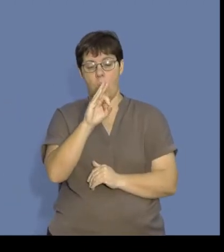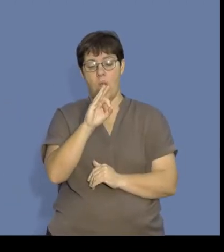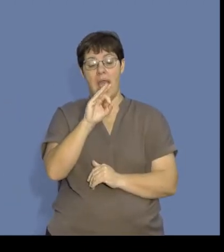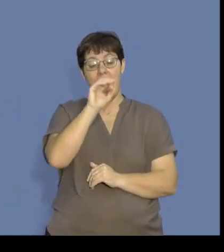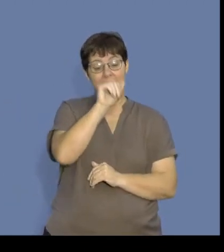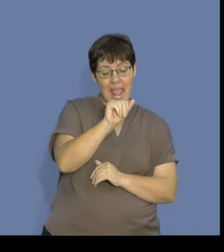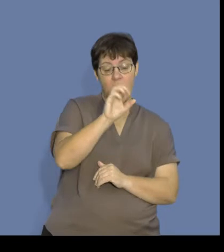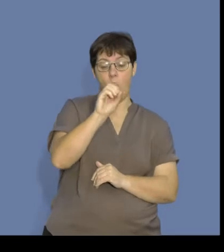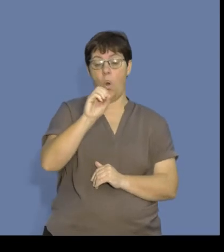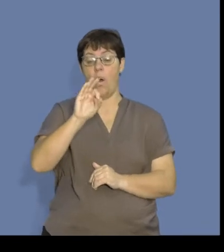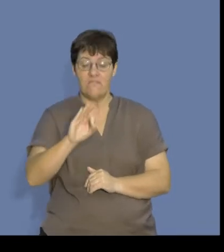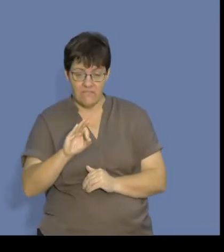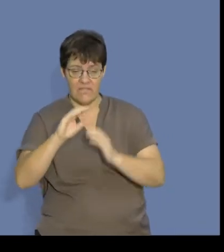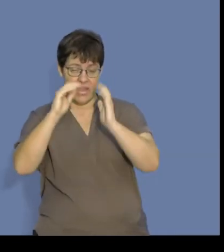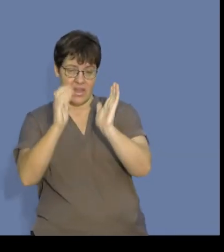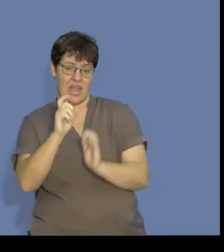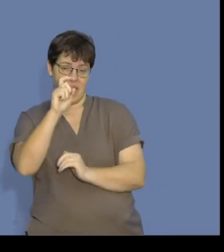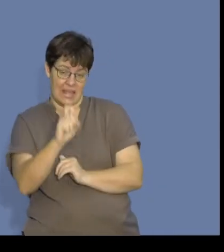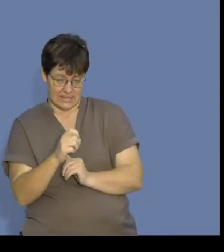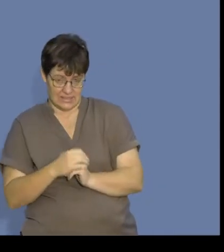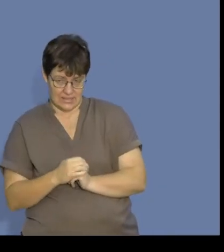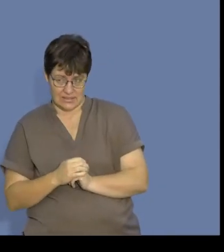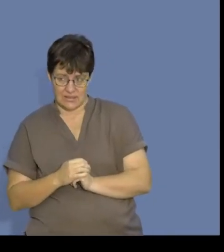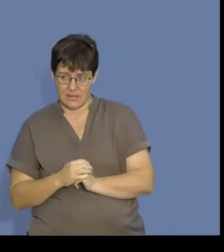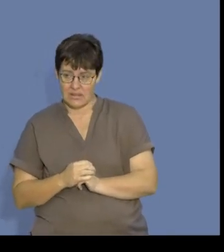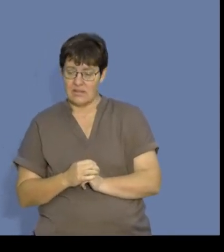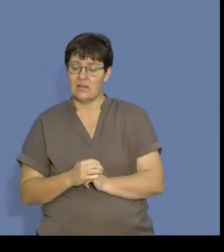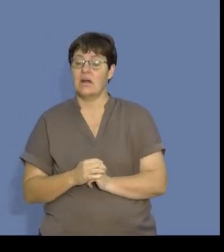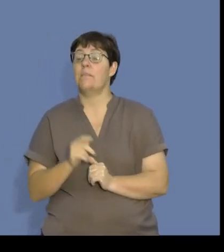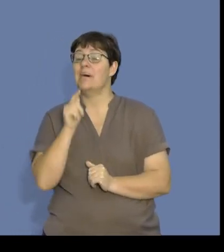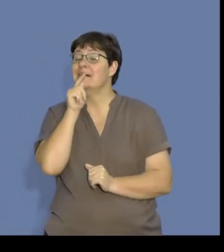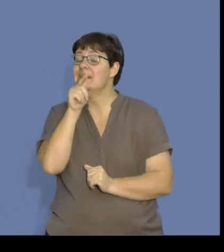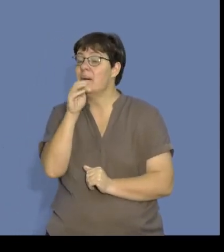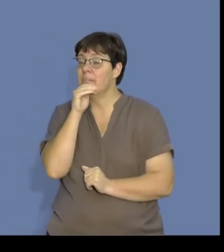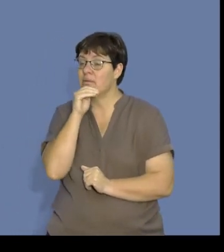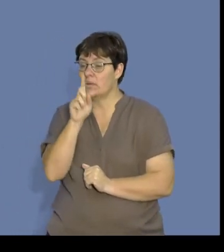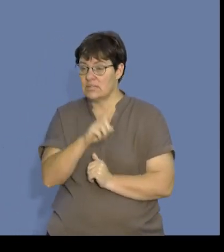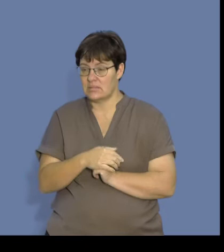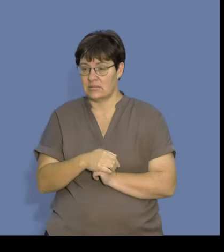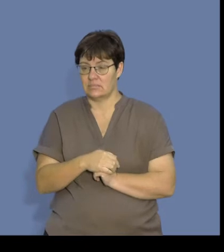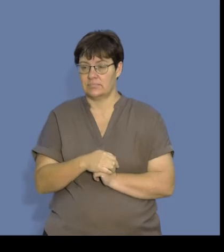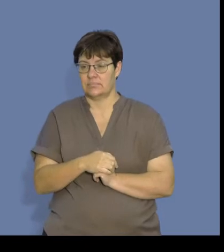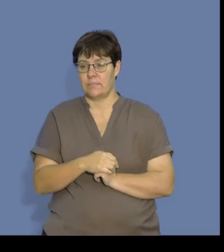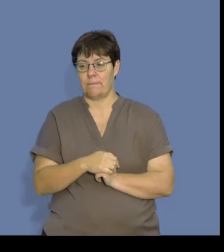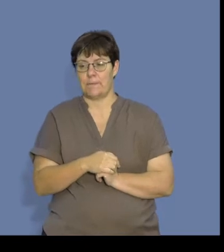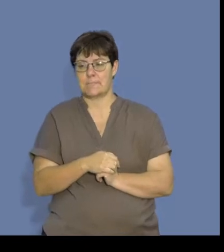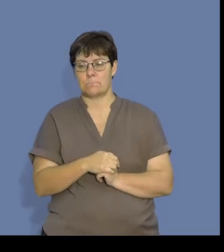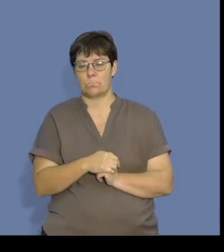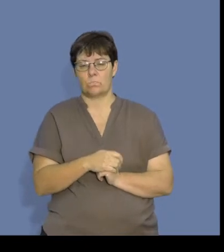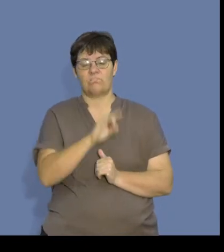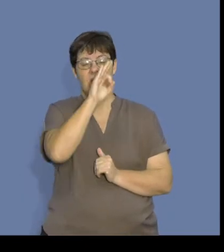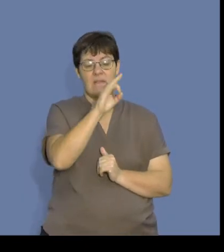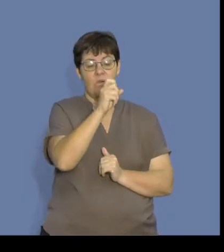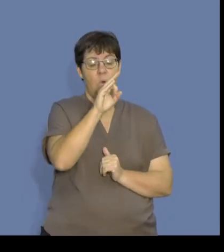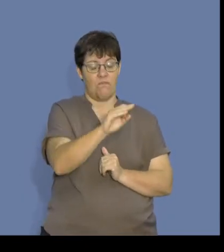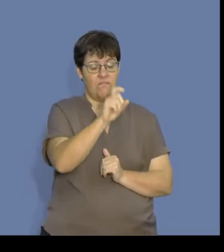take z of x, it does not really matter. But what that means that the f of x,